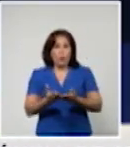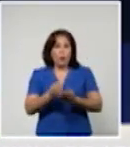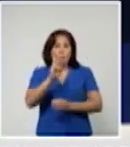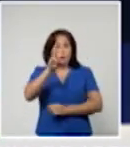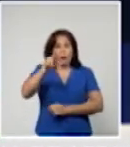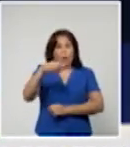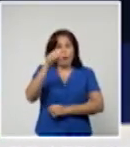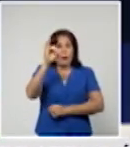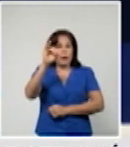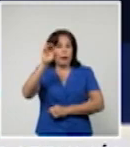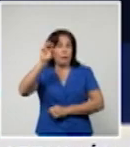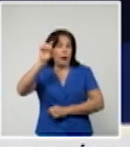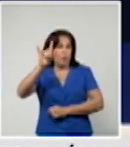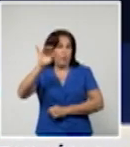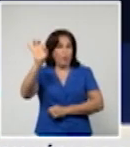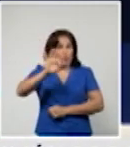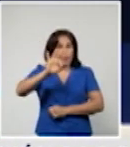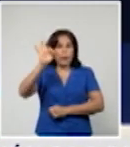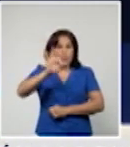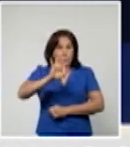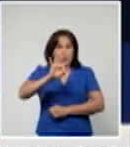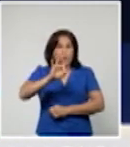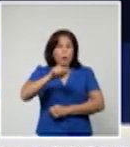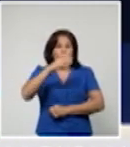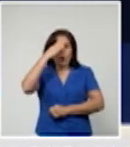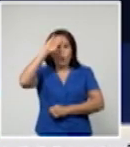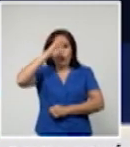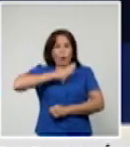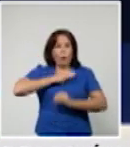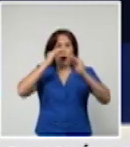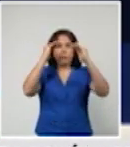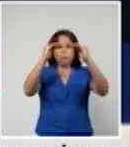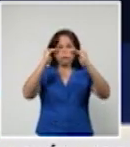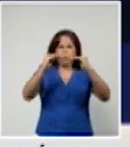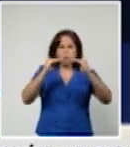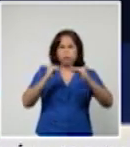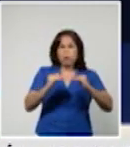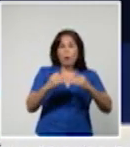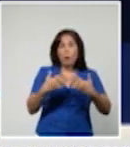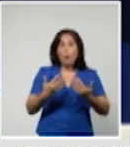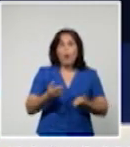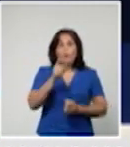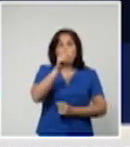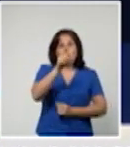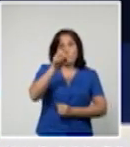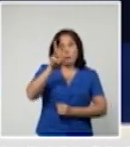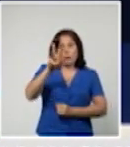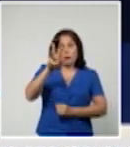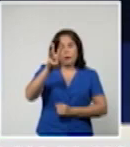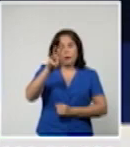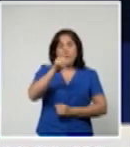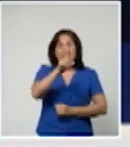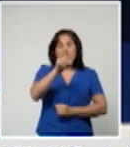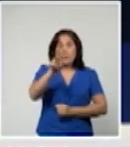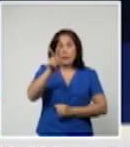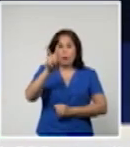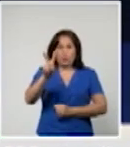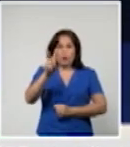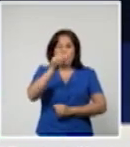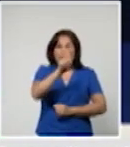3.73%, places Cuba in 21st position in the Americas. Compared with the global mortality rate